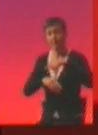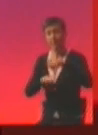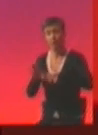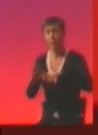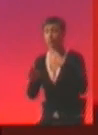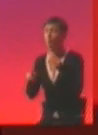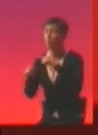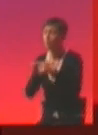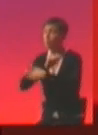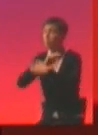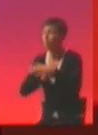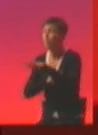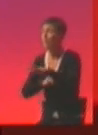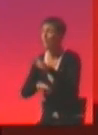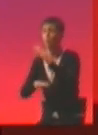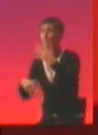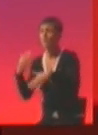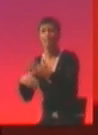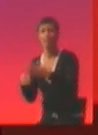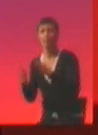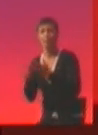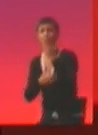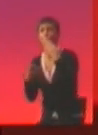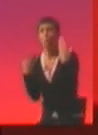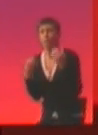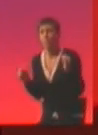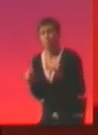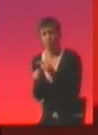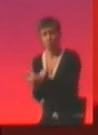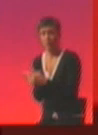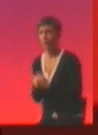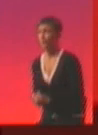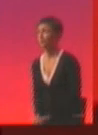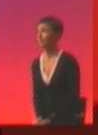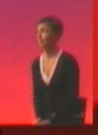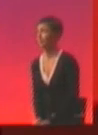poorest families aren't hit hardest by the winter cold.